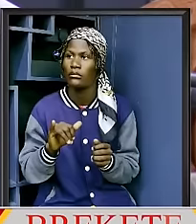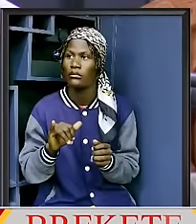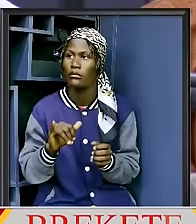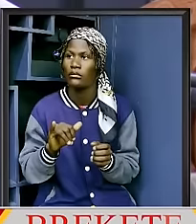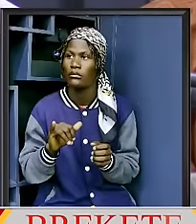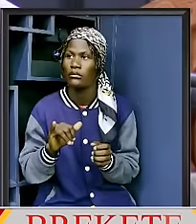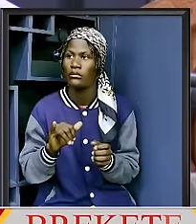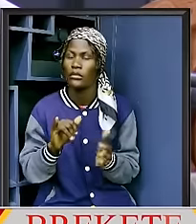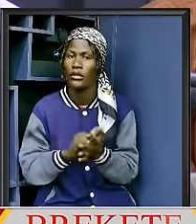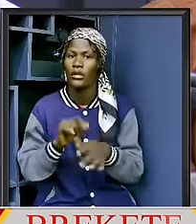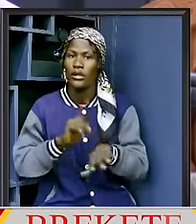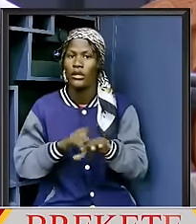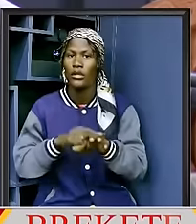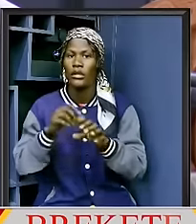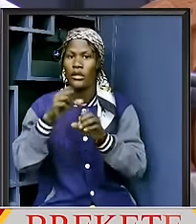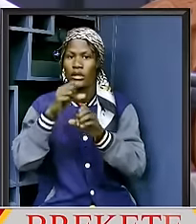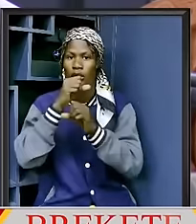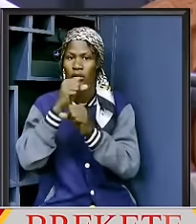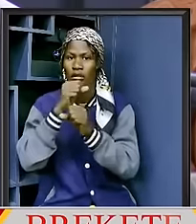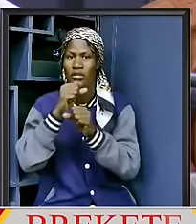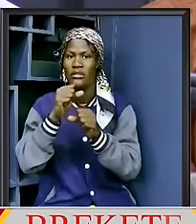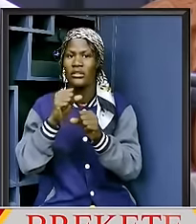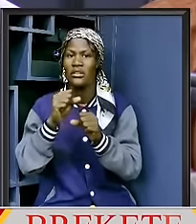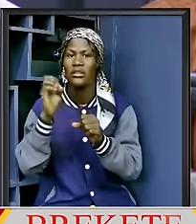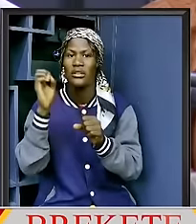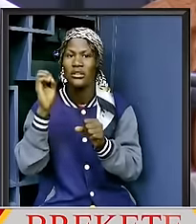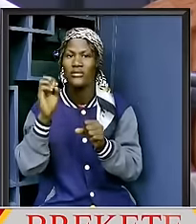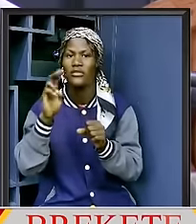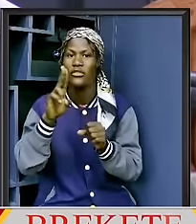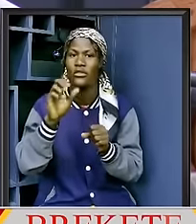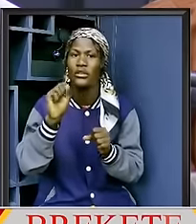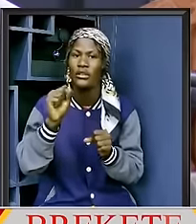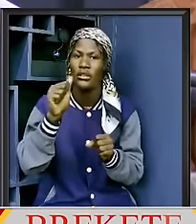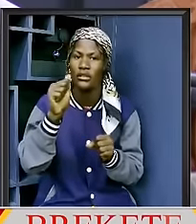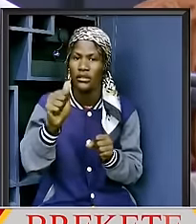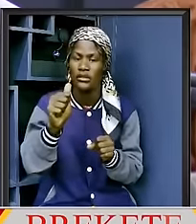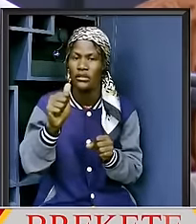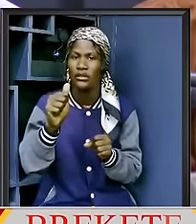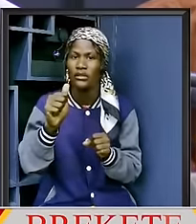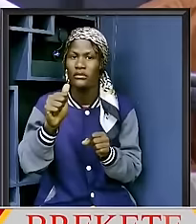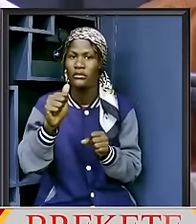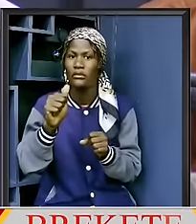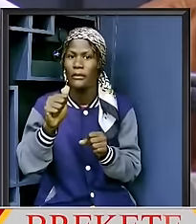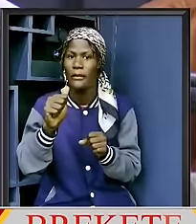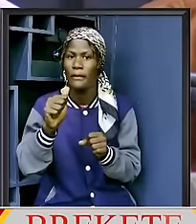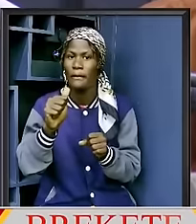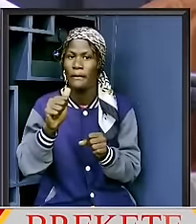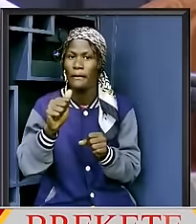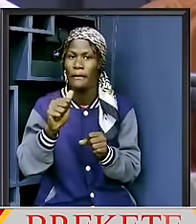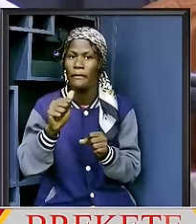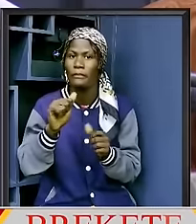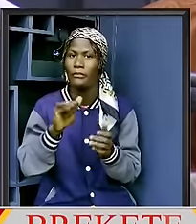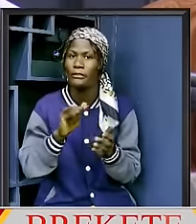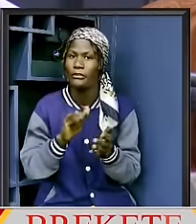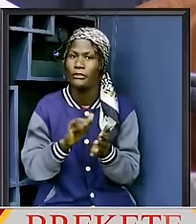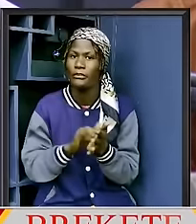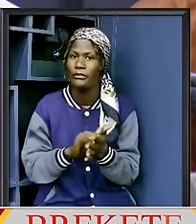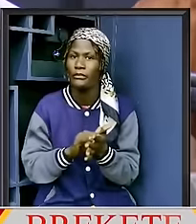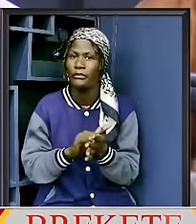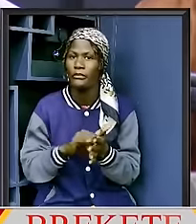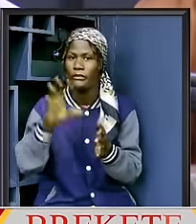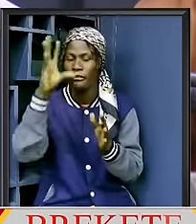can you see that even USA, they are watching me. That is still going to blackmail me. That the same man will come here.